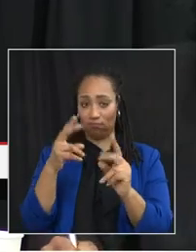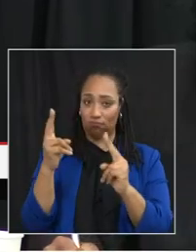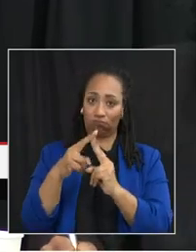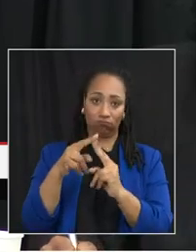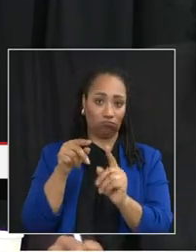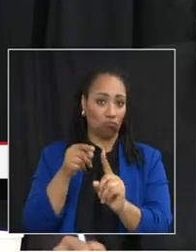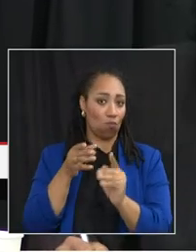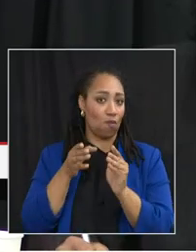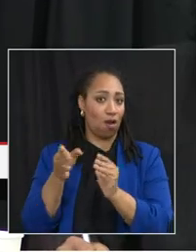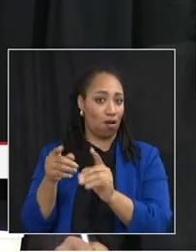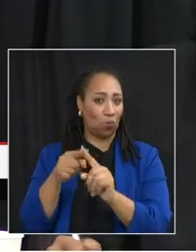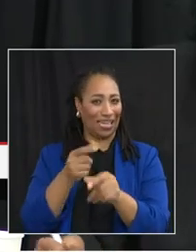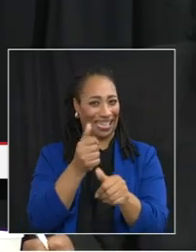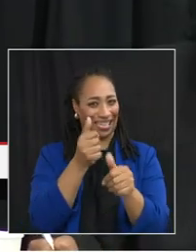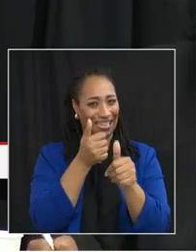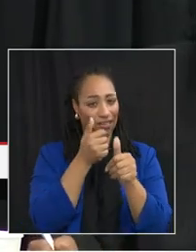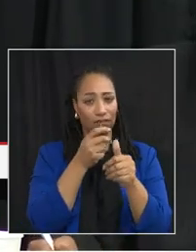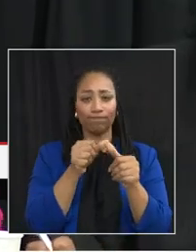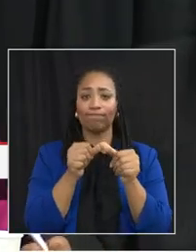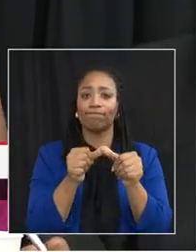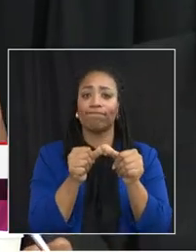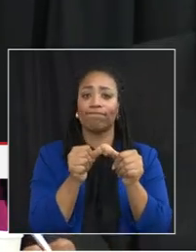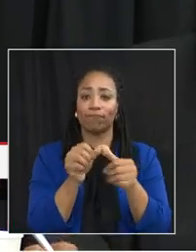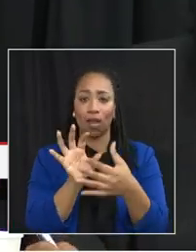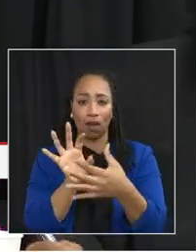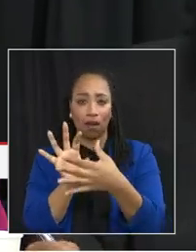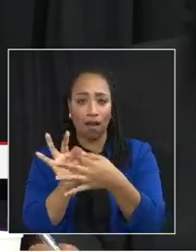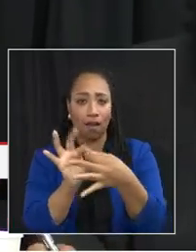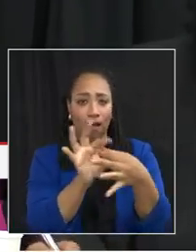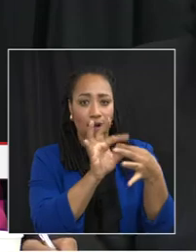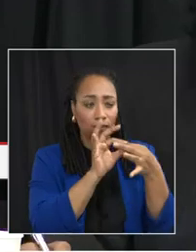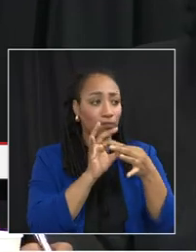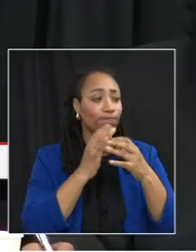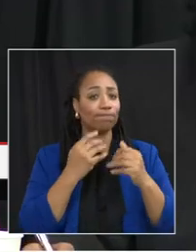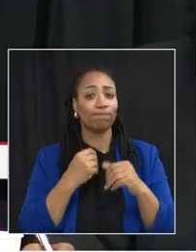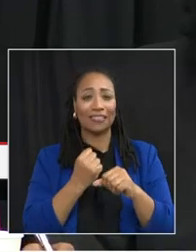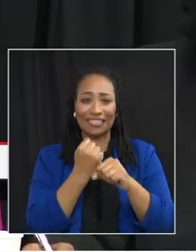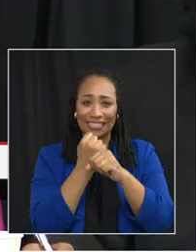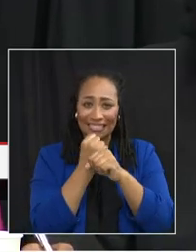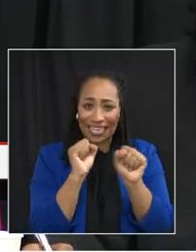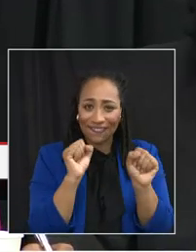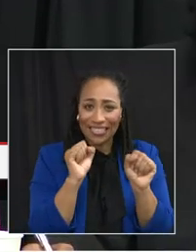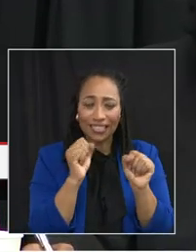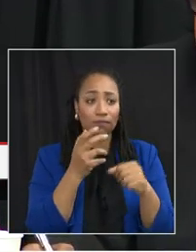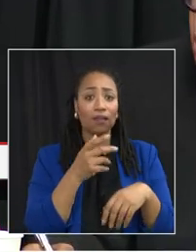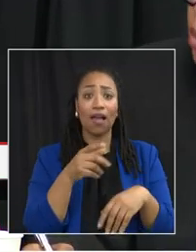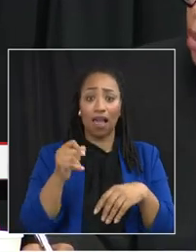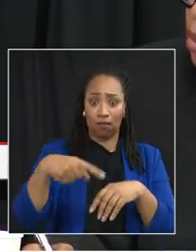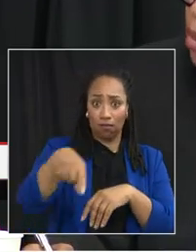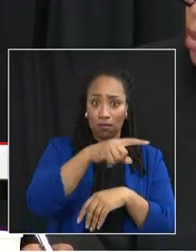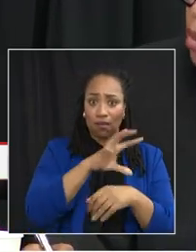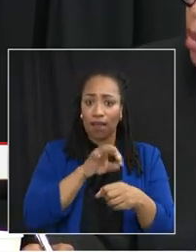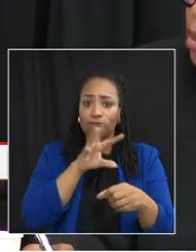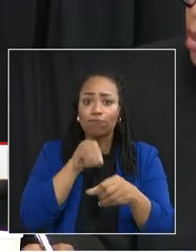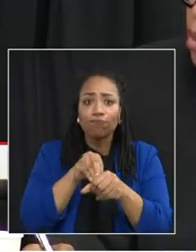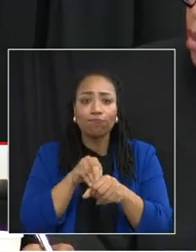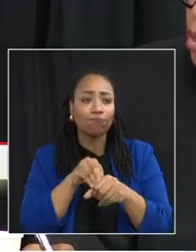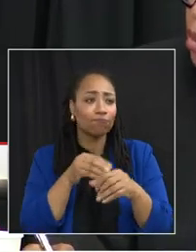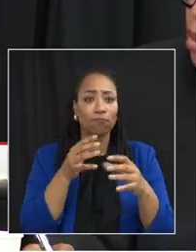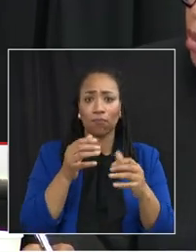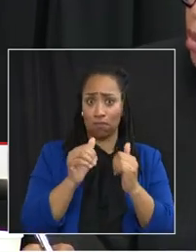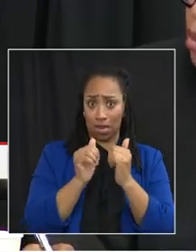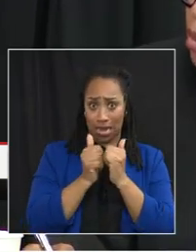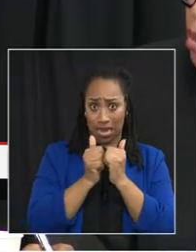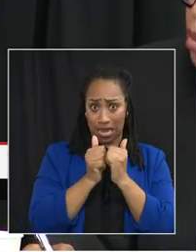own homes, keep them safe, and keep people engaged in the surrounding community is I know,